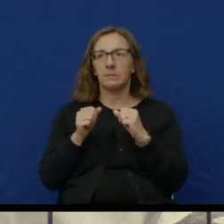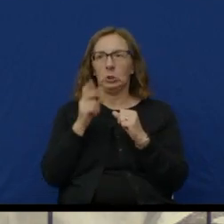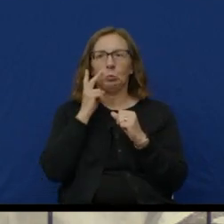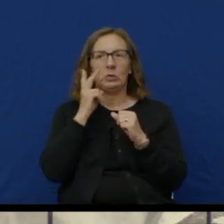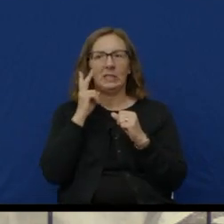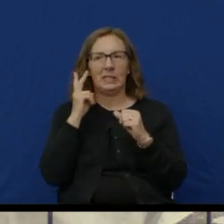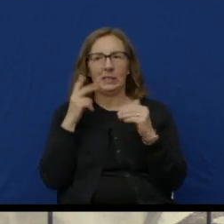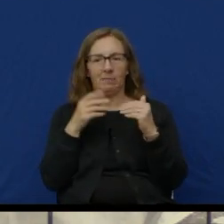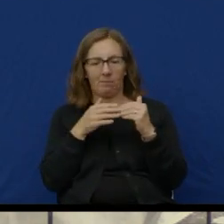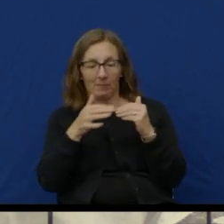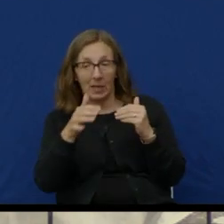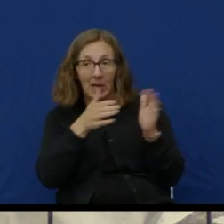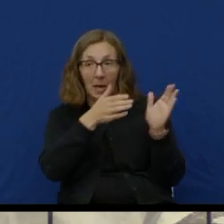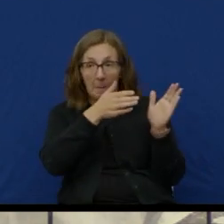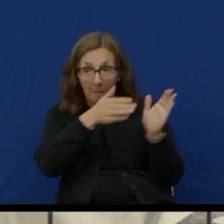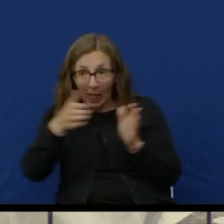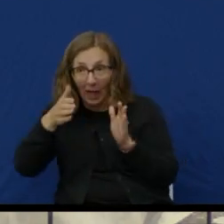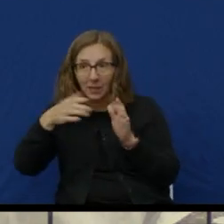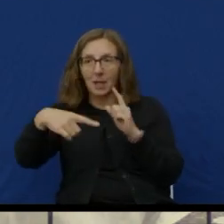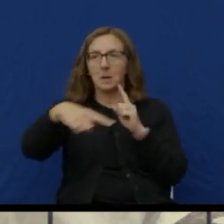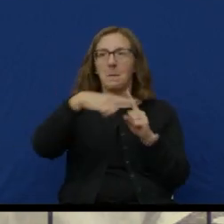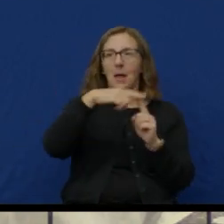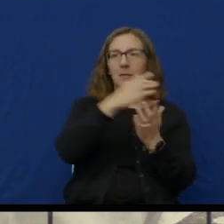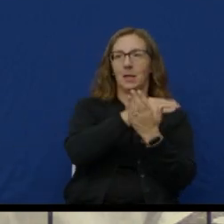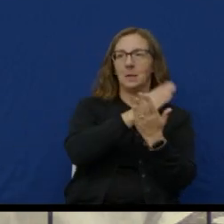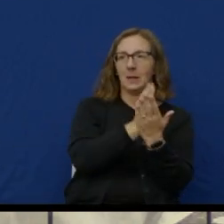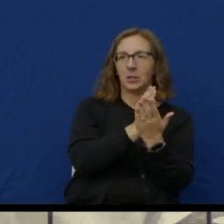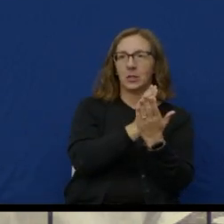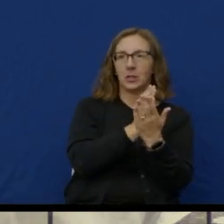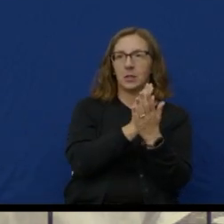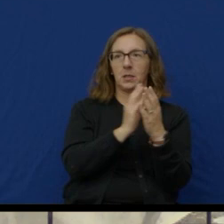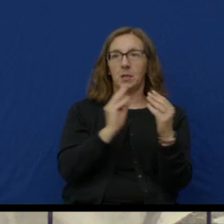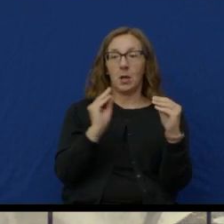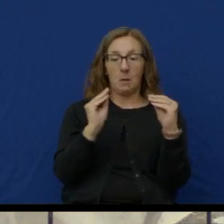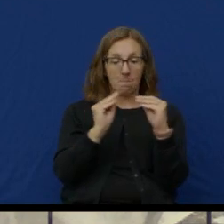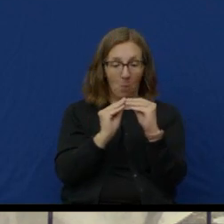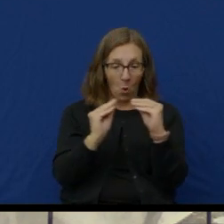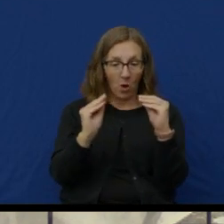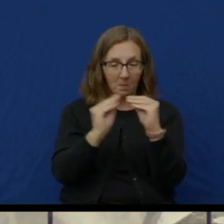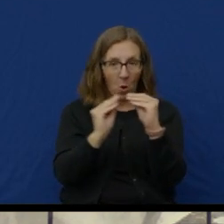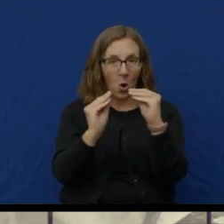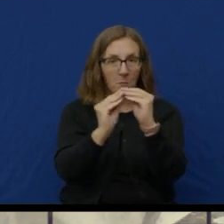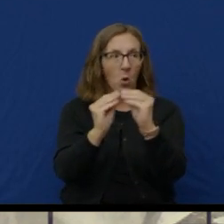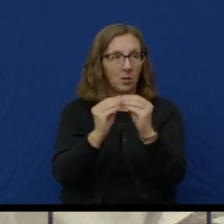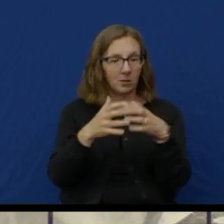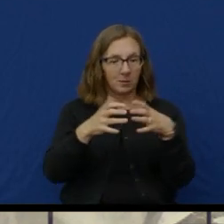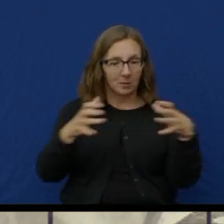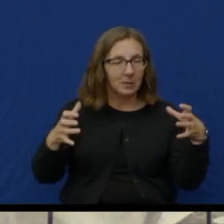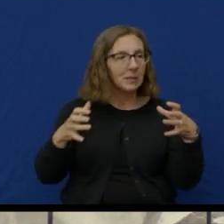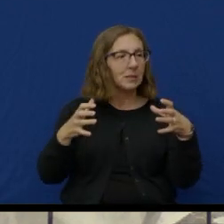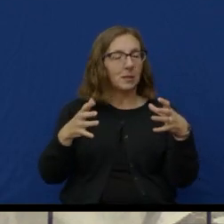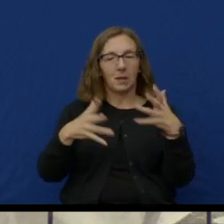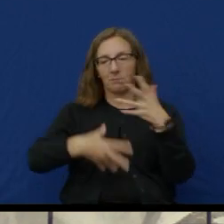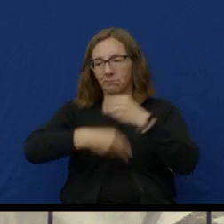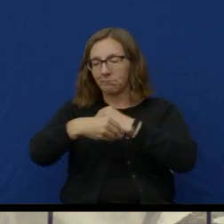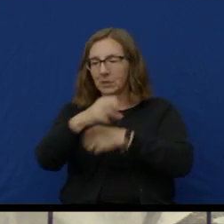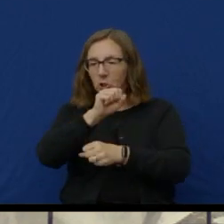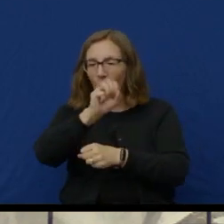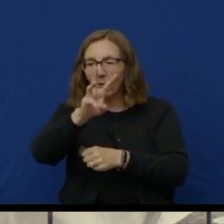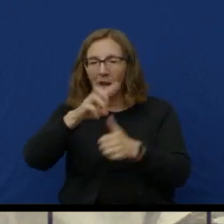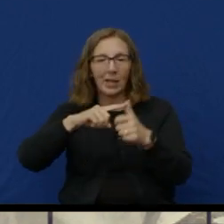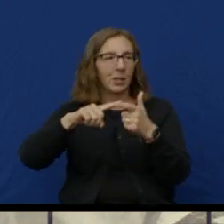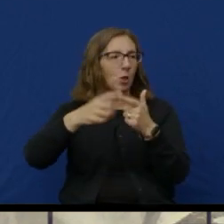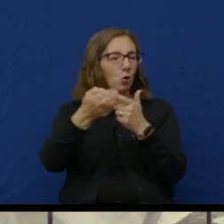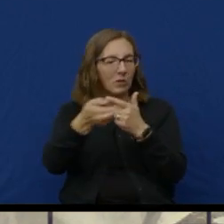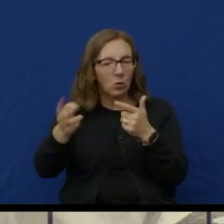out in the plan and in the budget where more districts are including software, resources, and tooling,